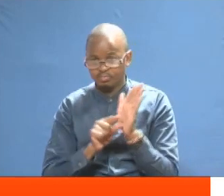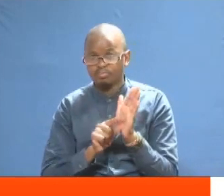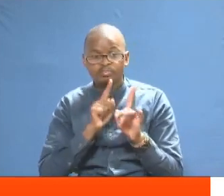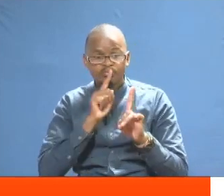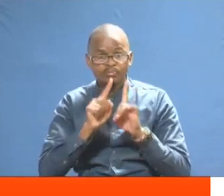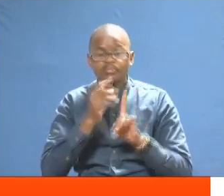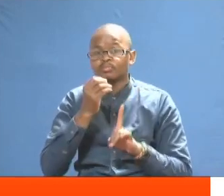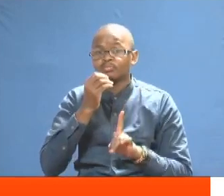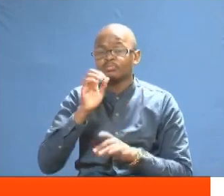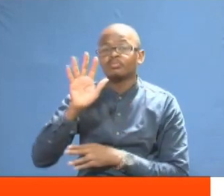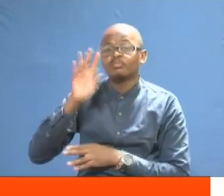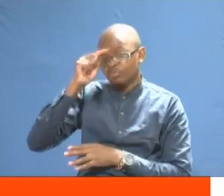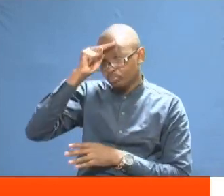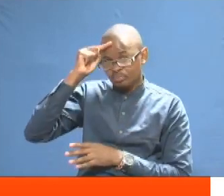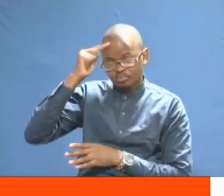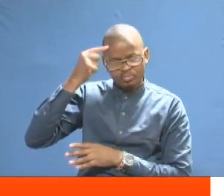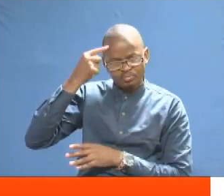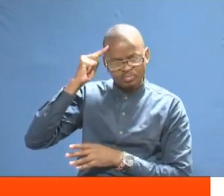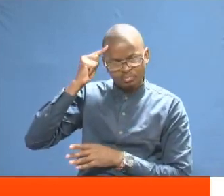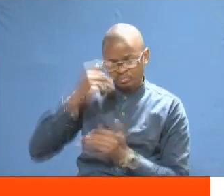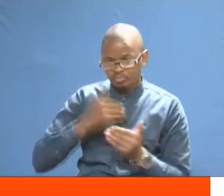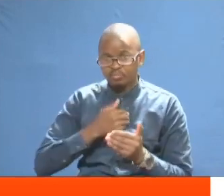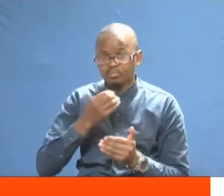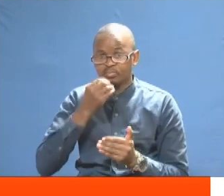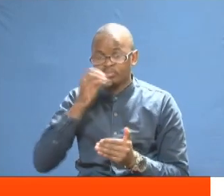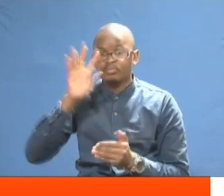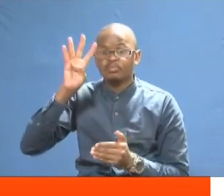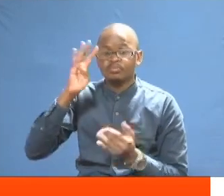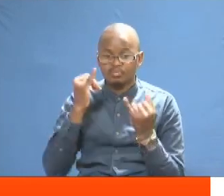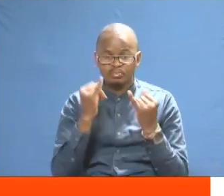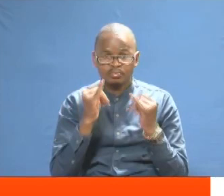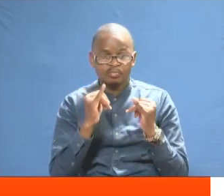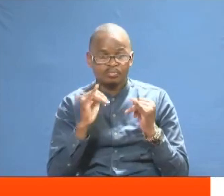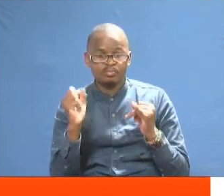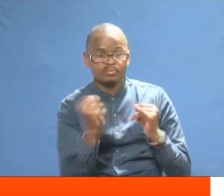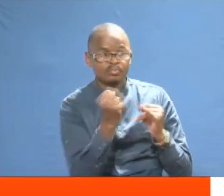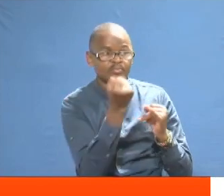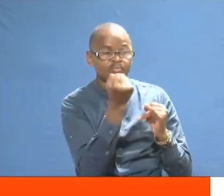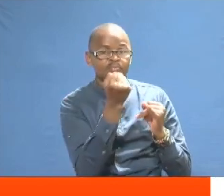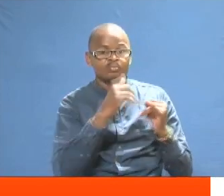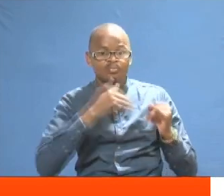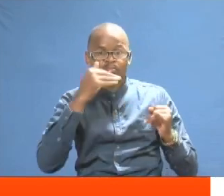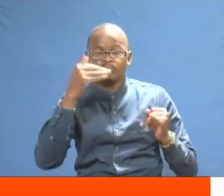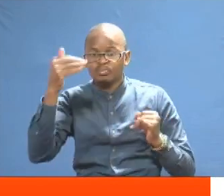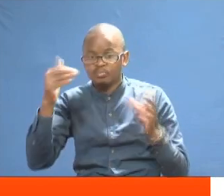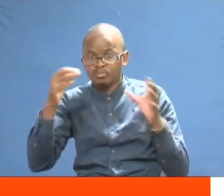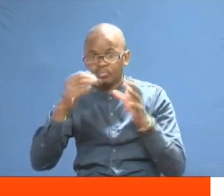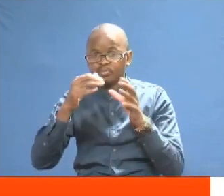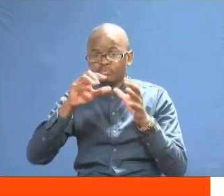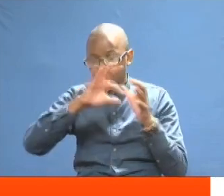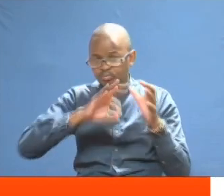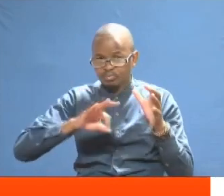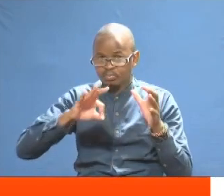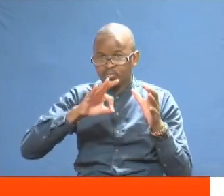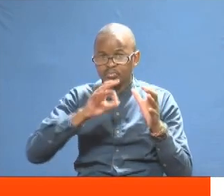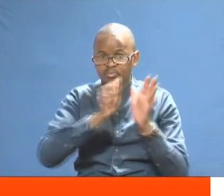you talk about food security, because we thought when you have food security, now that we will revive the sector of dairy sector, the issues of tea, the issues